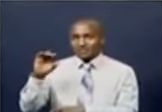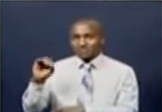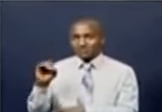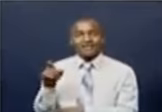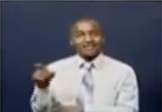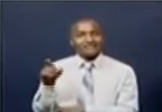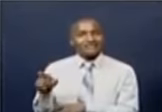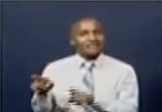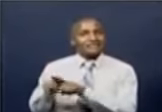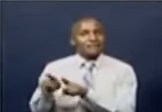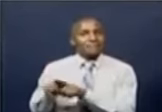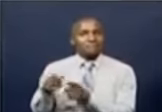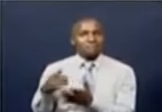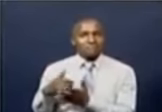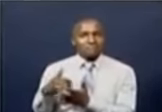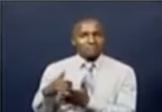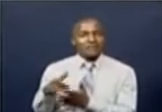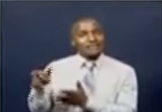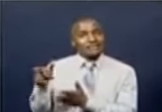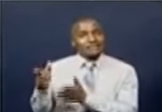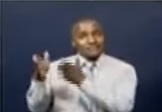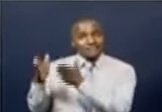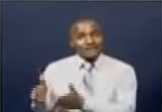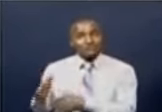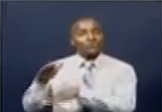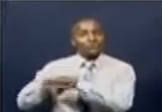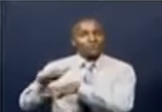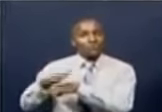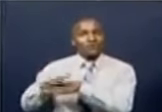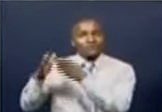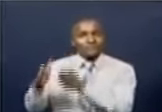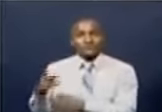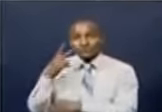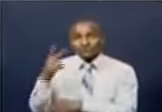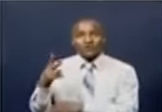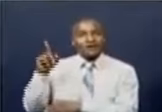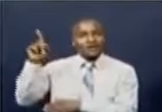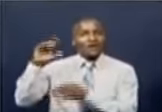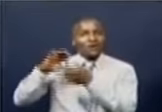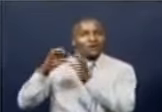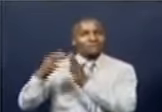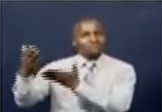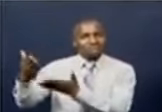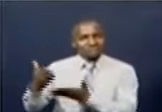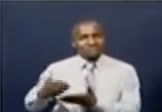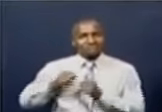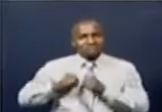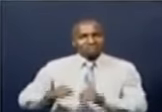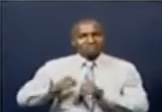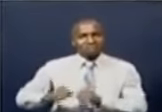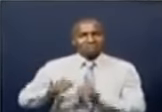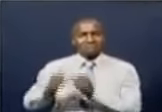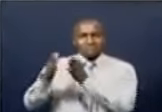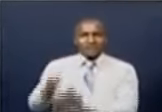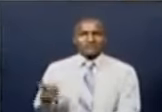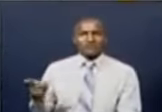smeared. A very nice. You saw how he was welcomed in Brazil. In Brazil. Yes. So